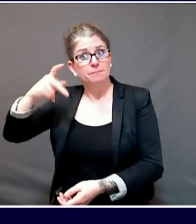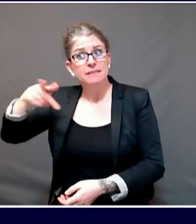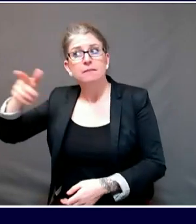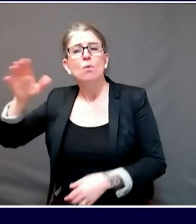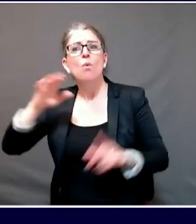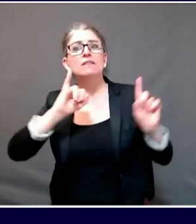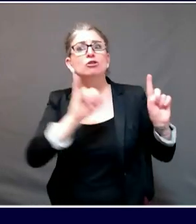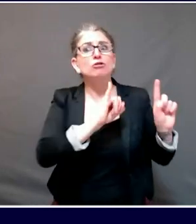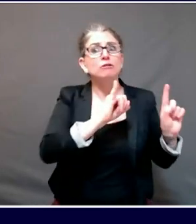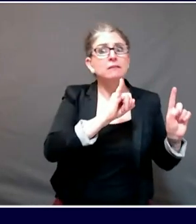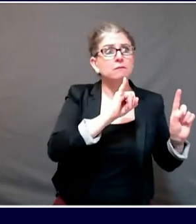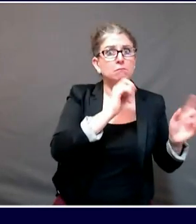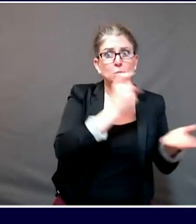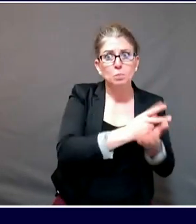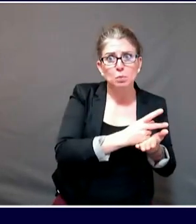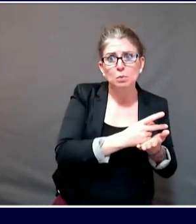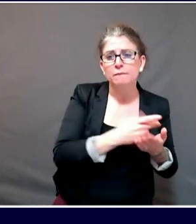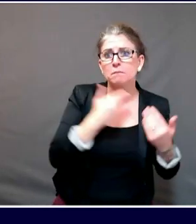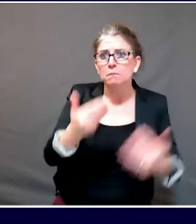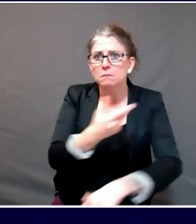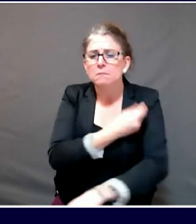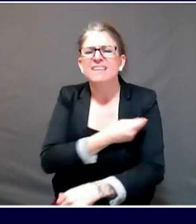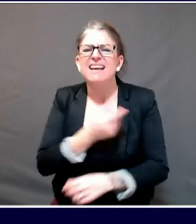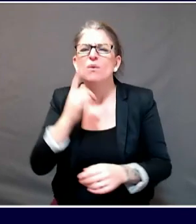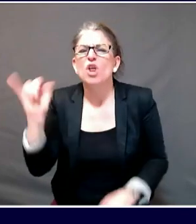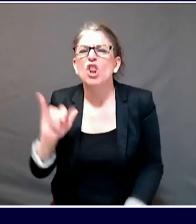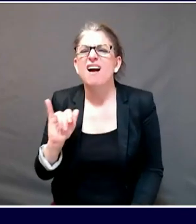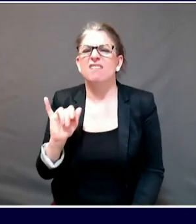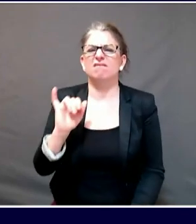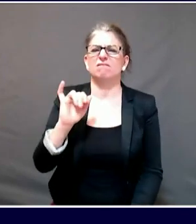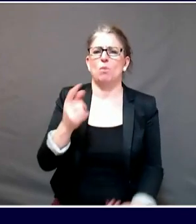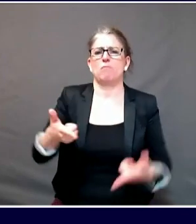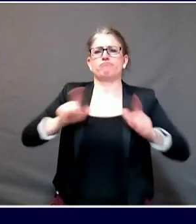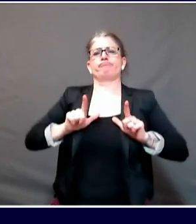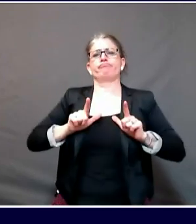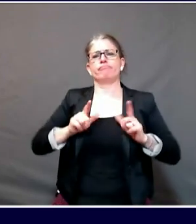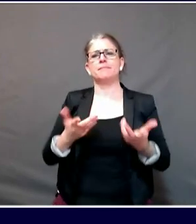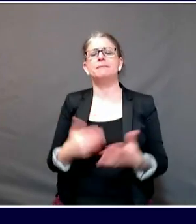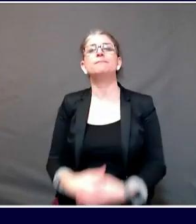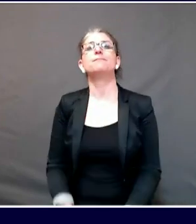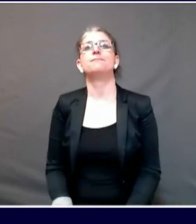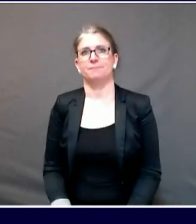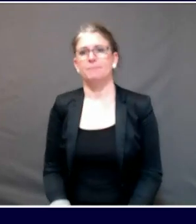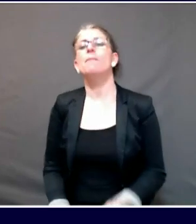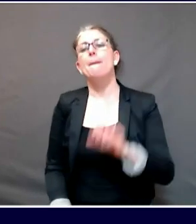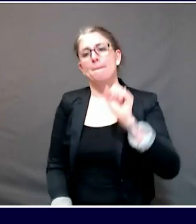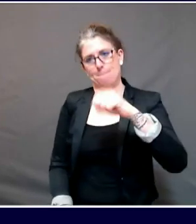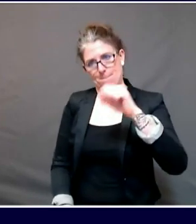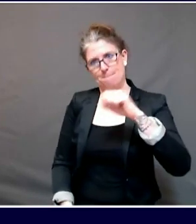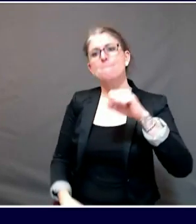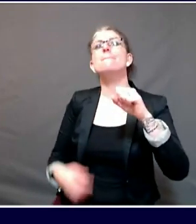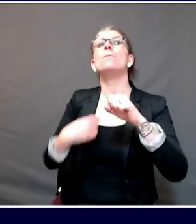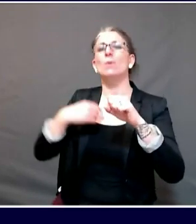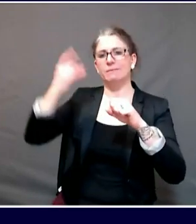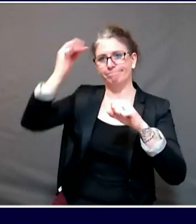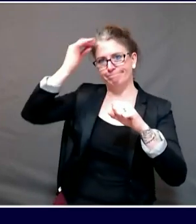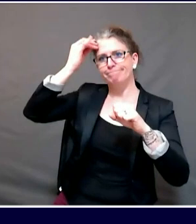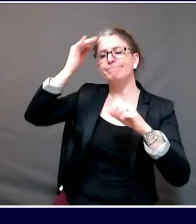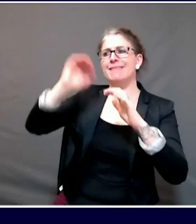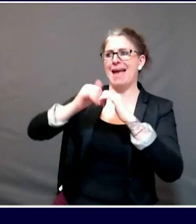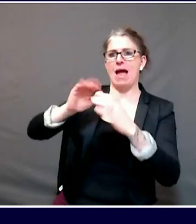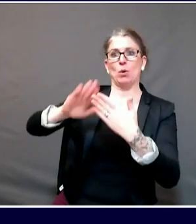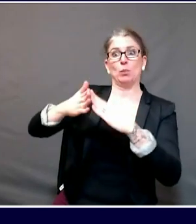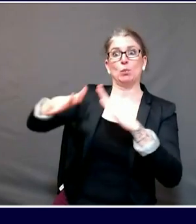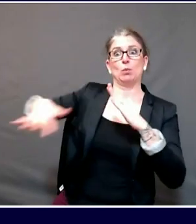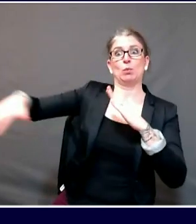not be in sufficient quantities until the spring or into the early summer, That planning process is very much underway.